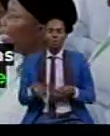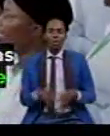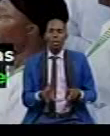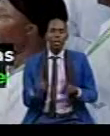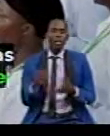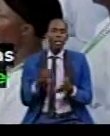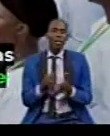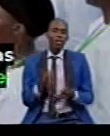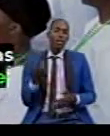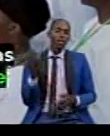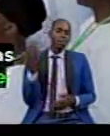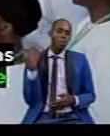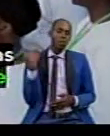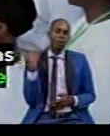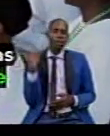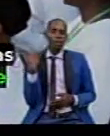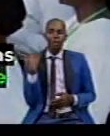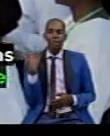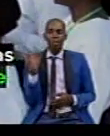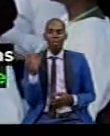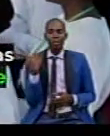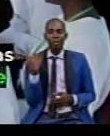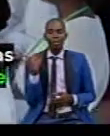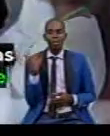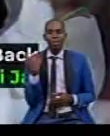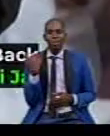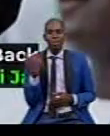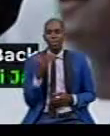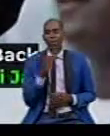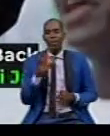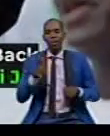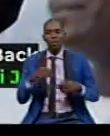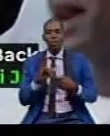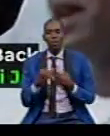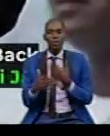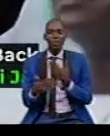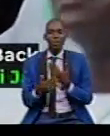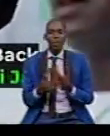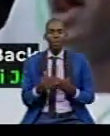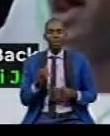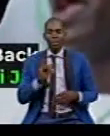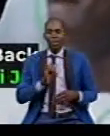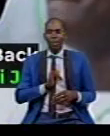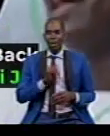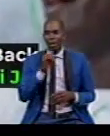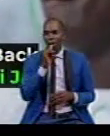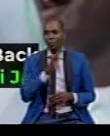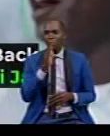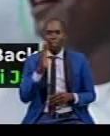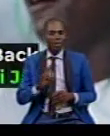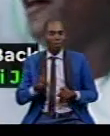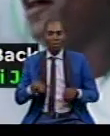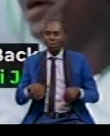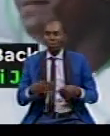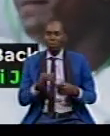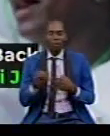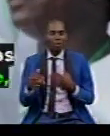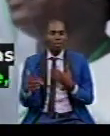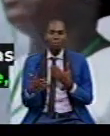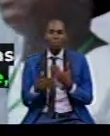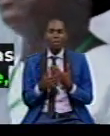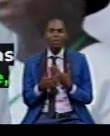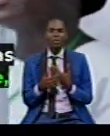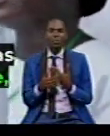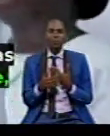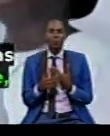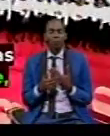The correct name, the correct address, the correct phone number. I'm